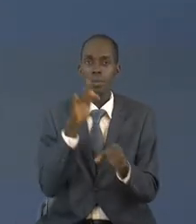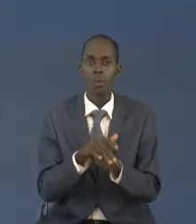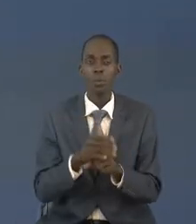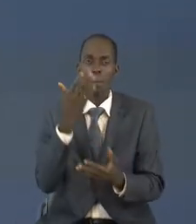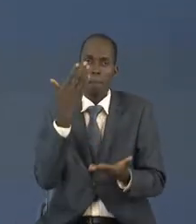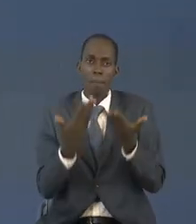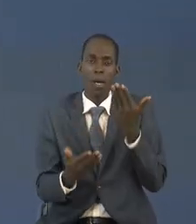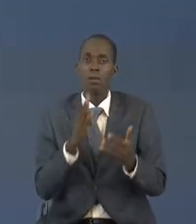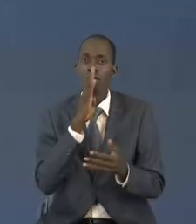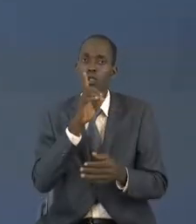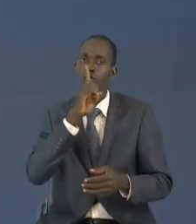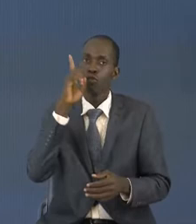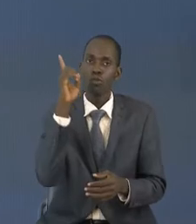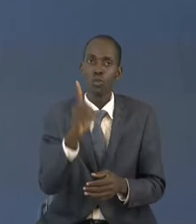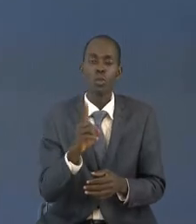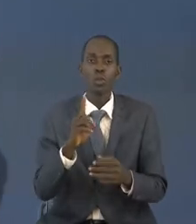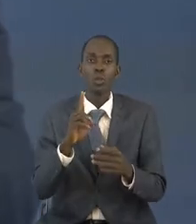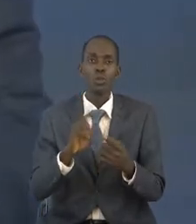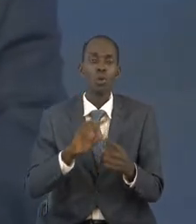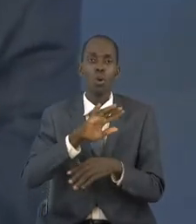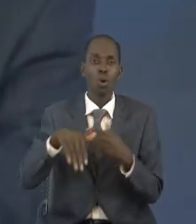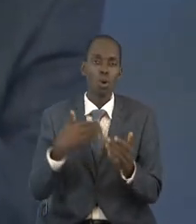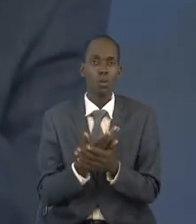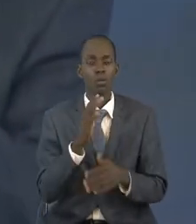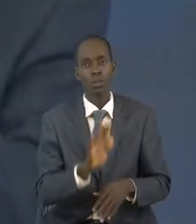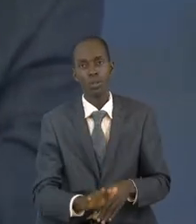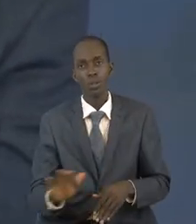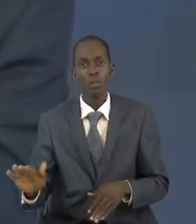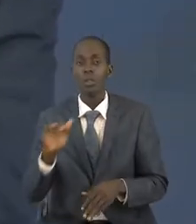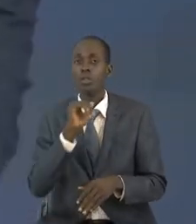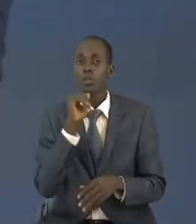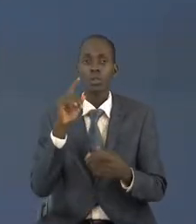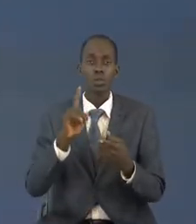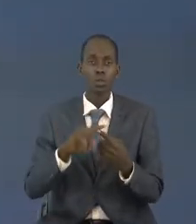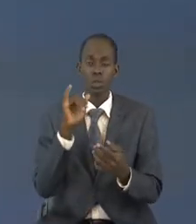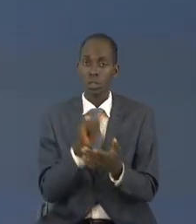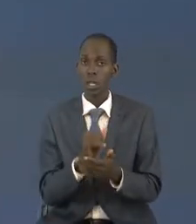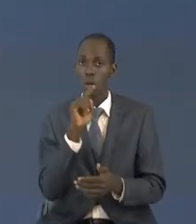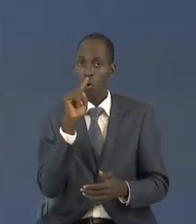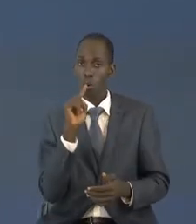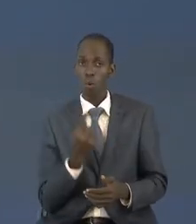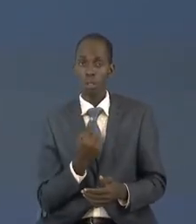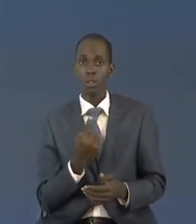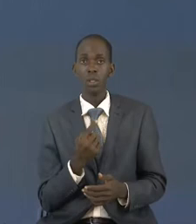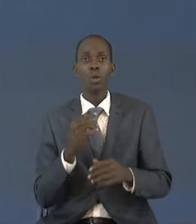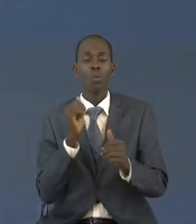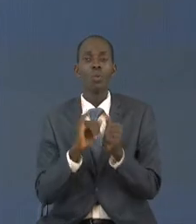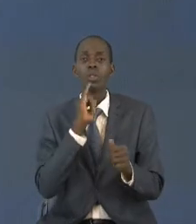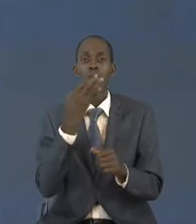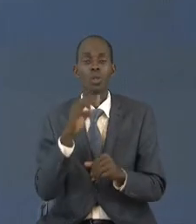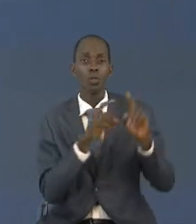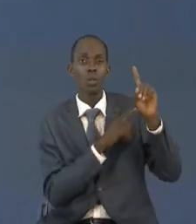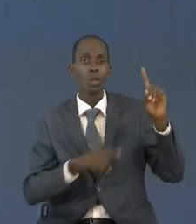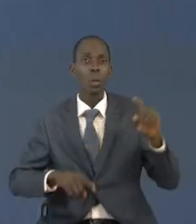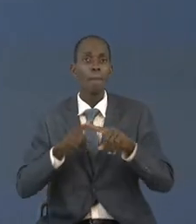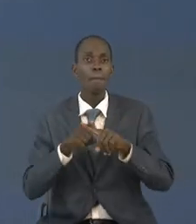sure to all the seed, not to that only which is of the law, but to